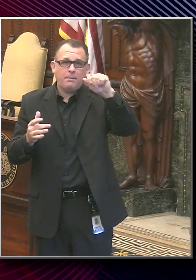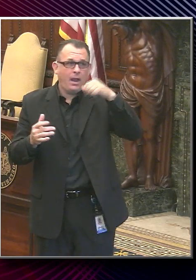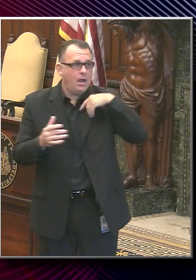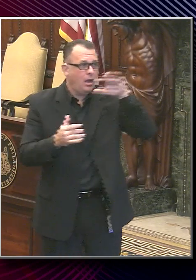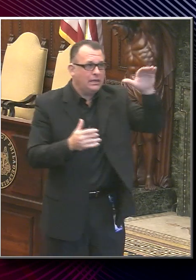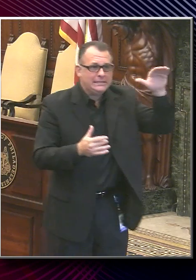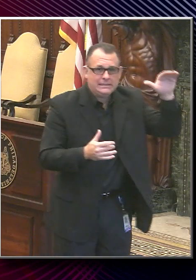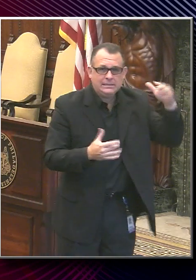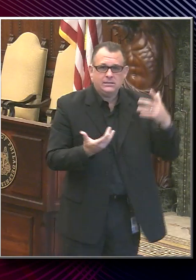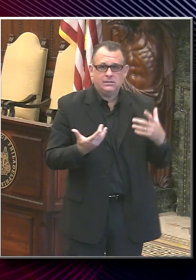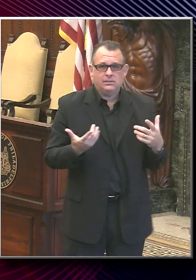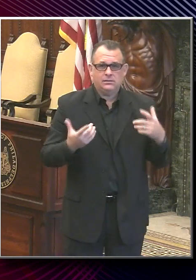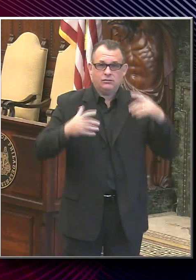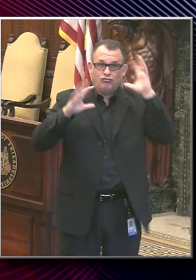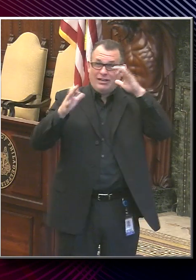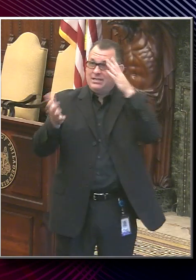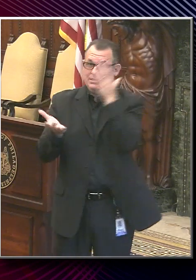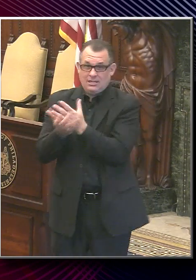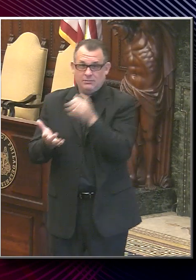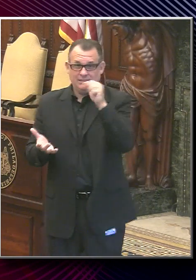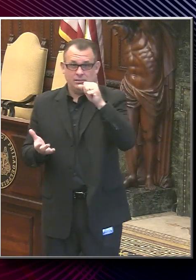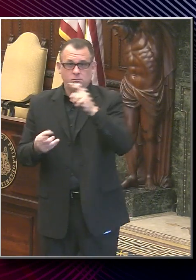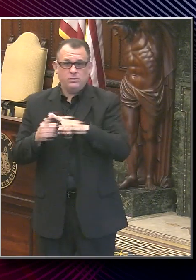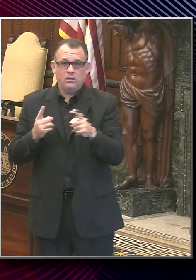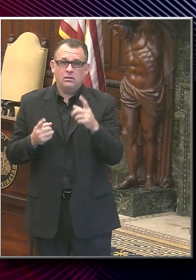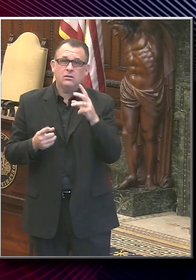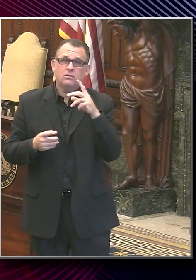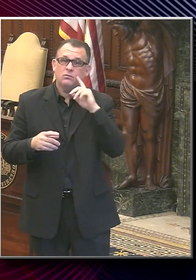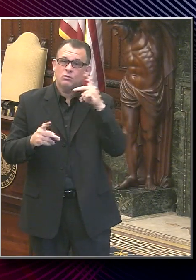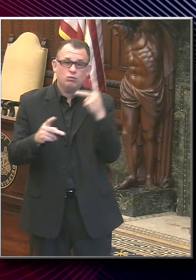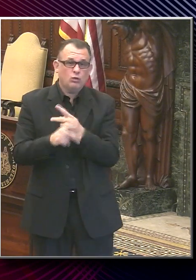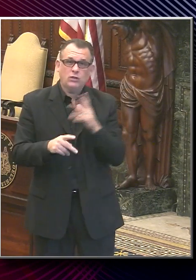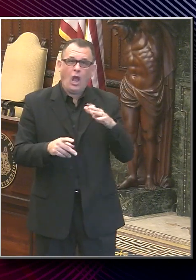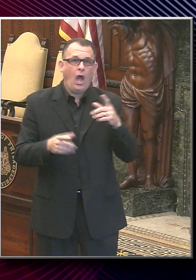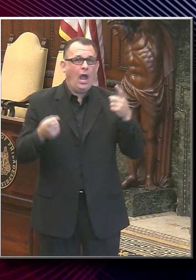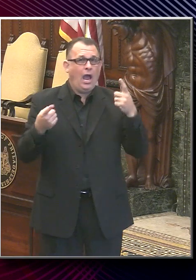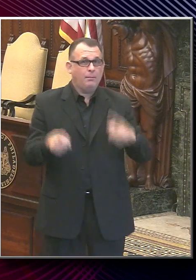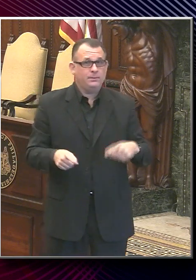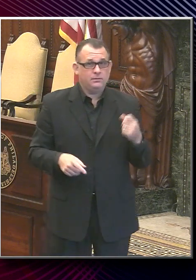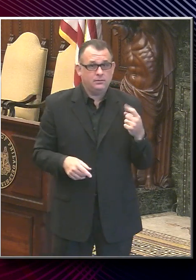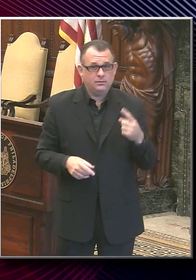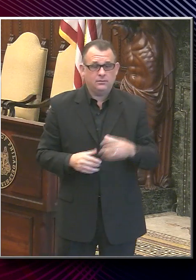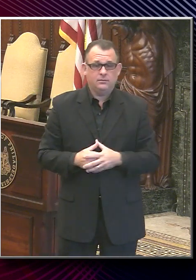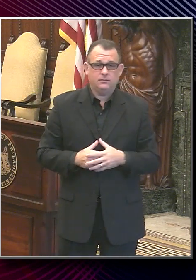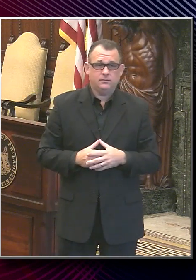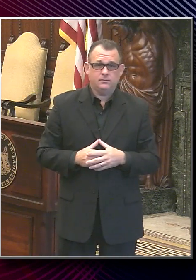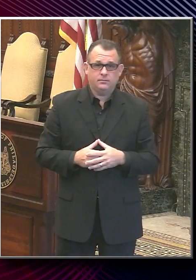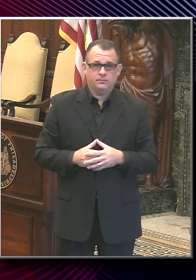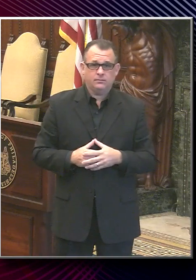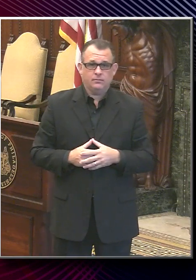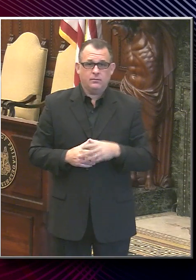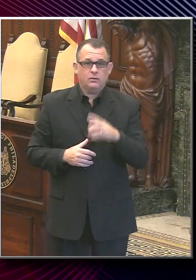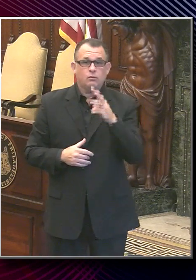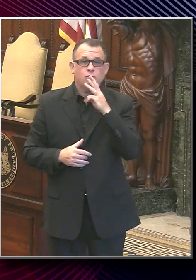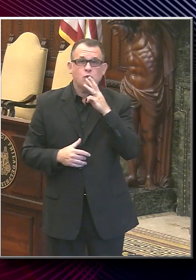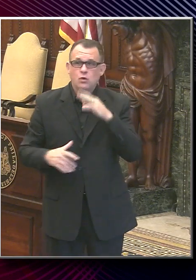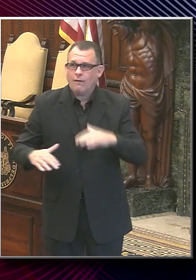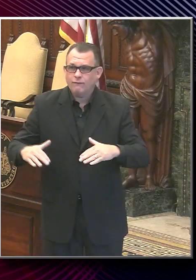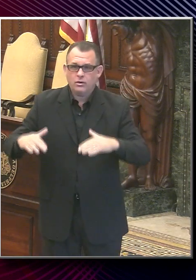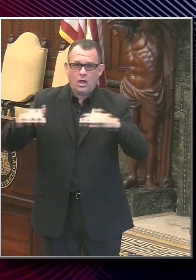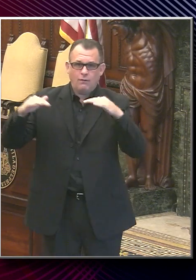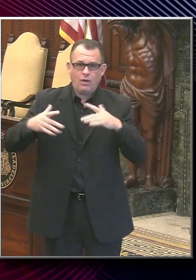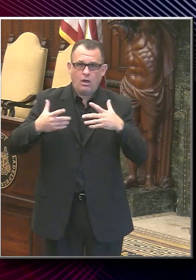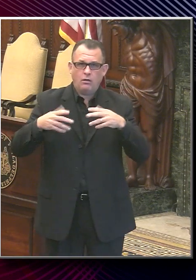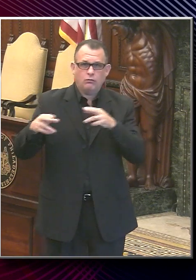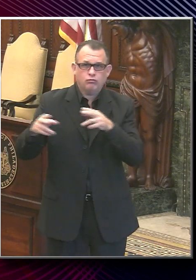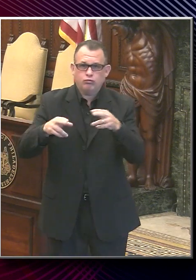rain has ended, the worst of this event is yet to come. And I really want to remind people, turn around, don't drown. If you can't see the road, do